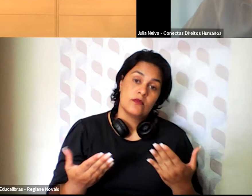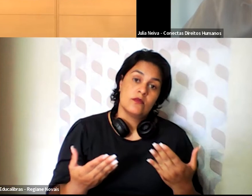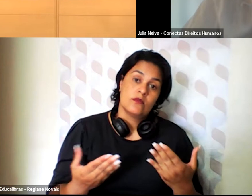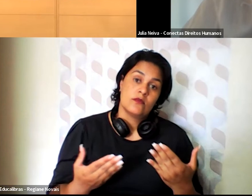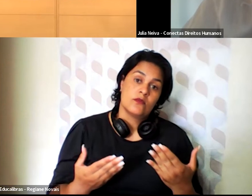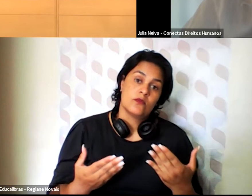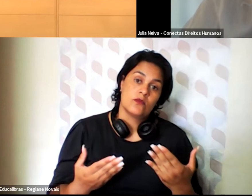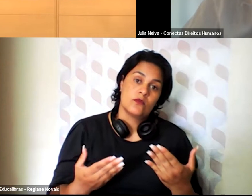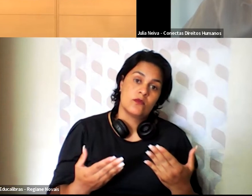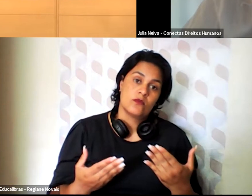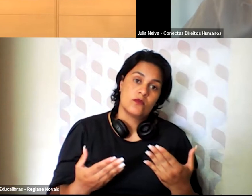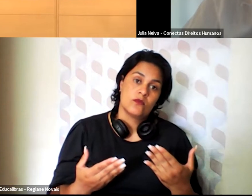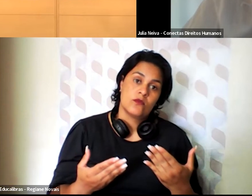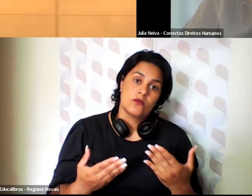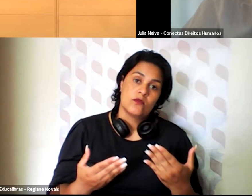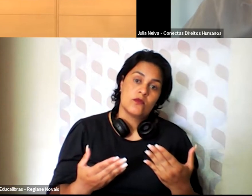About para inglês